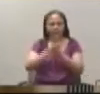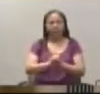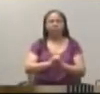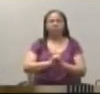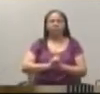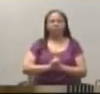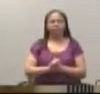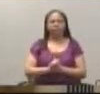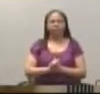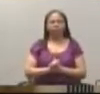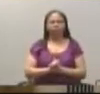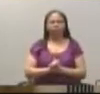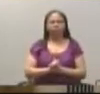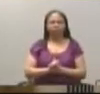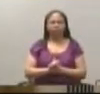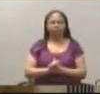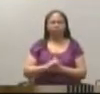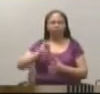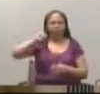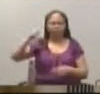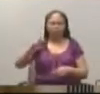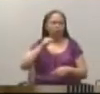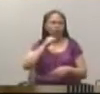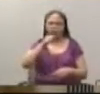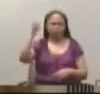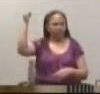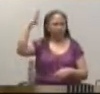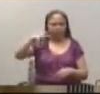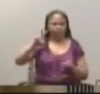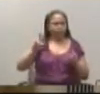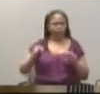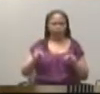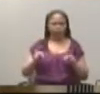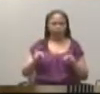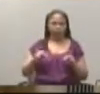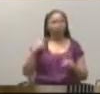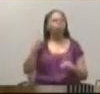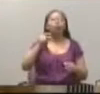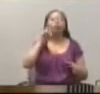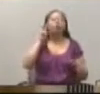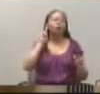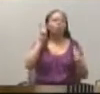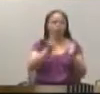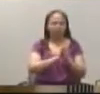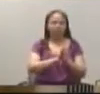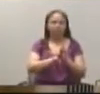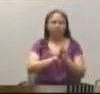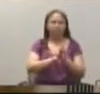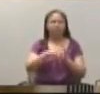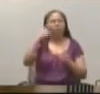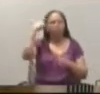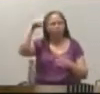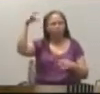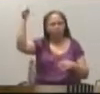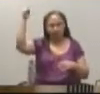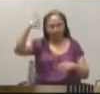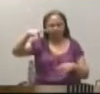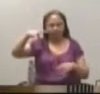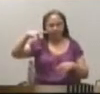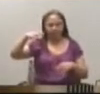through him. He was not the light, only a witness for the